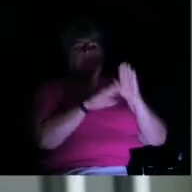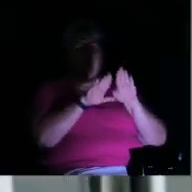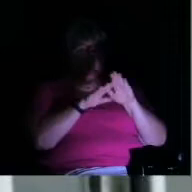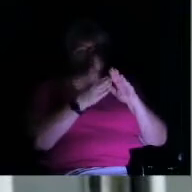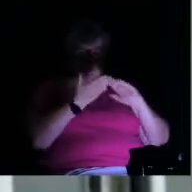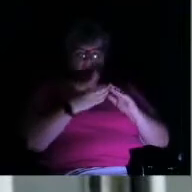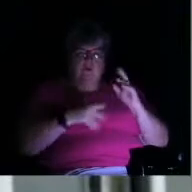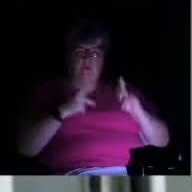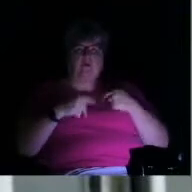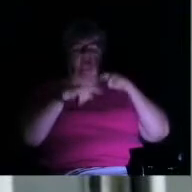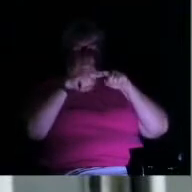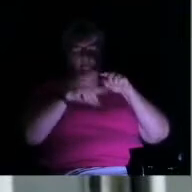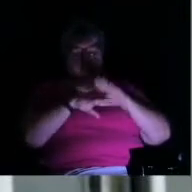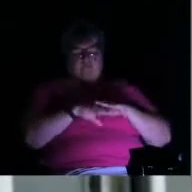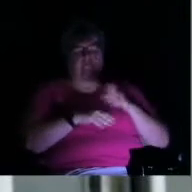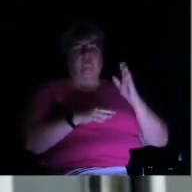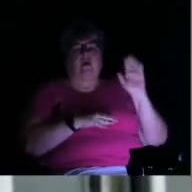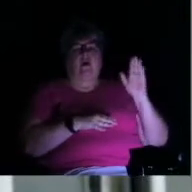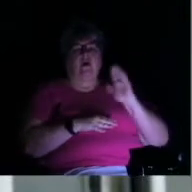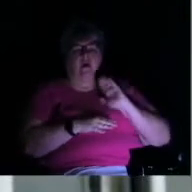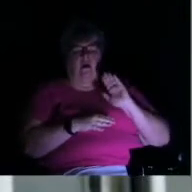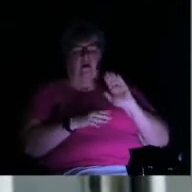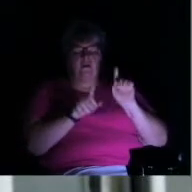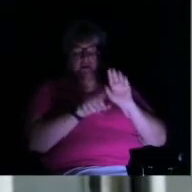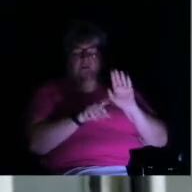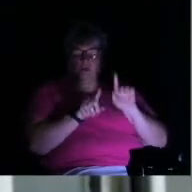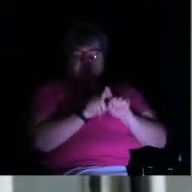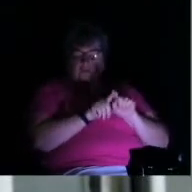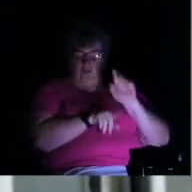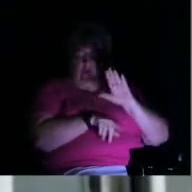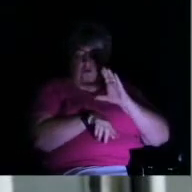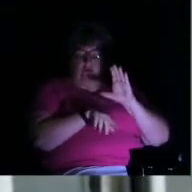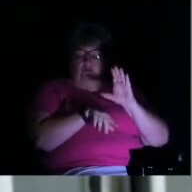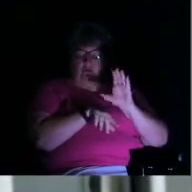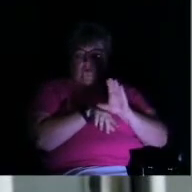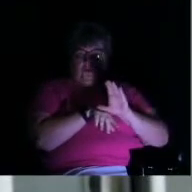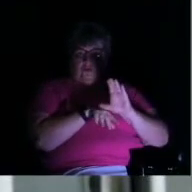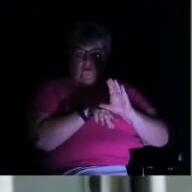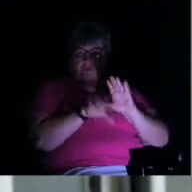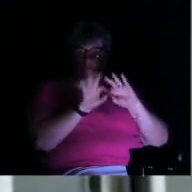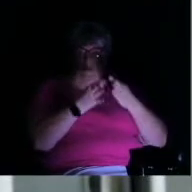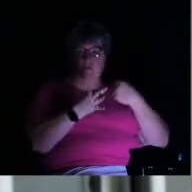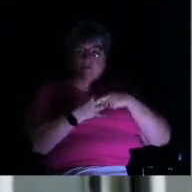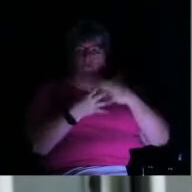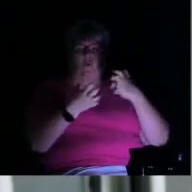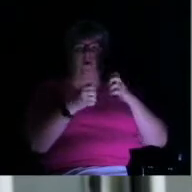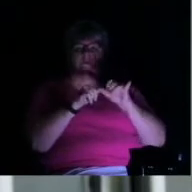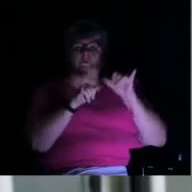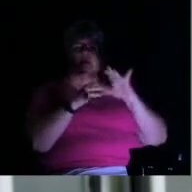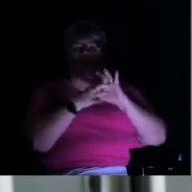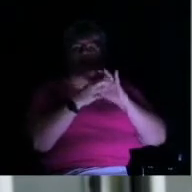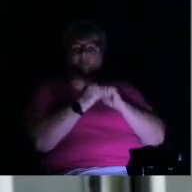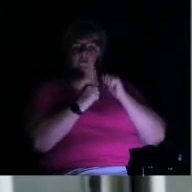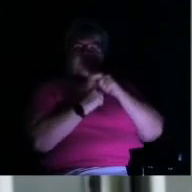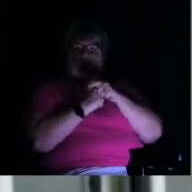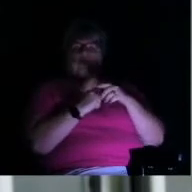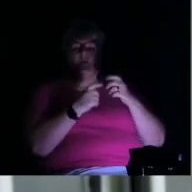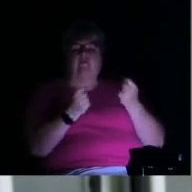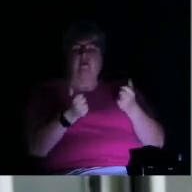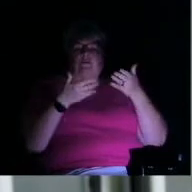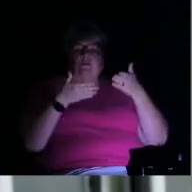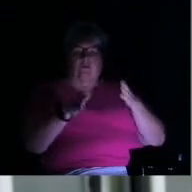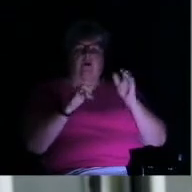with. As your church family, we want to stay connected with you. So if you are new to Journey, the best way we can help you get connected within